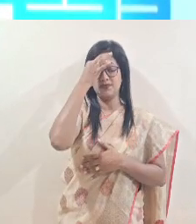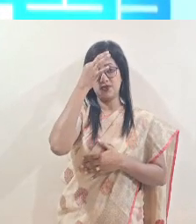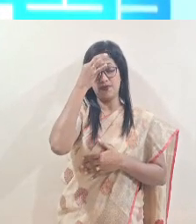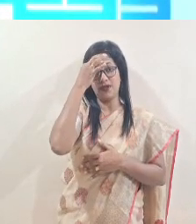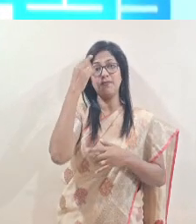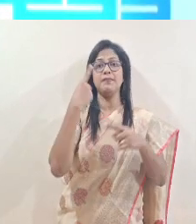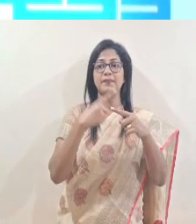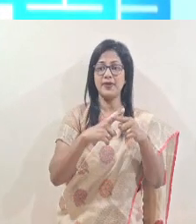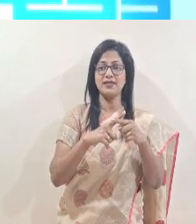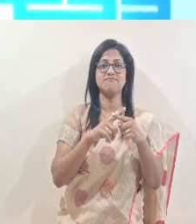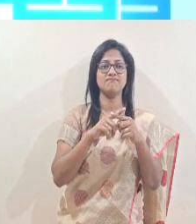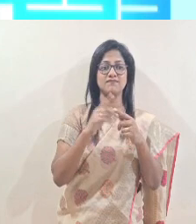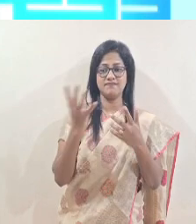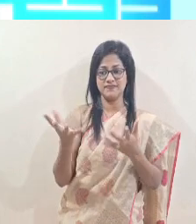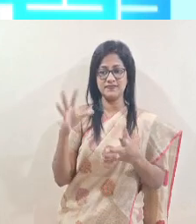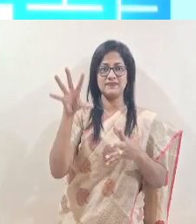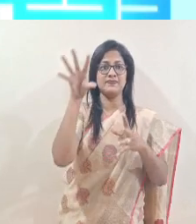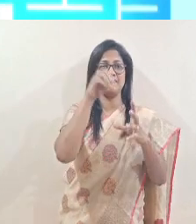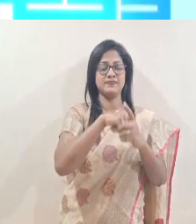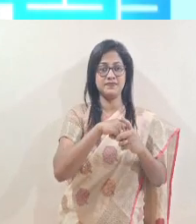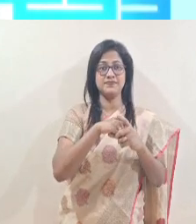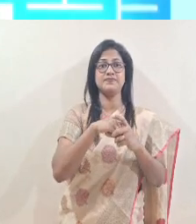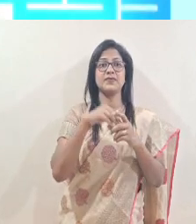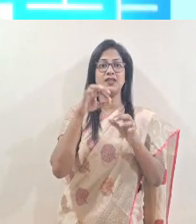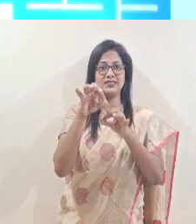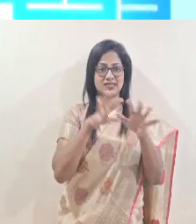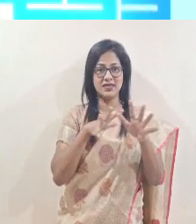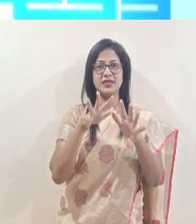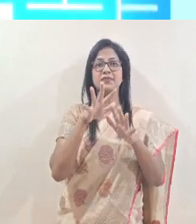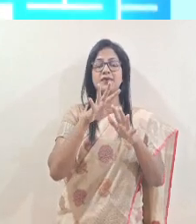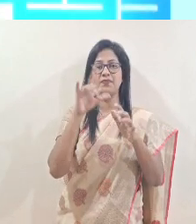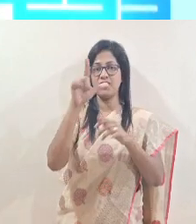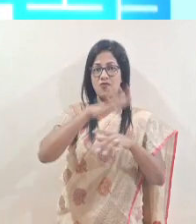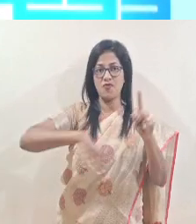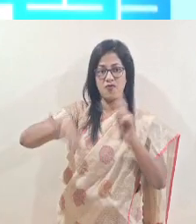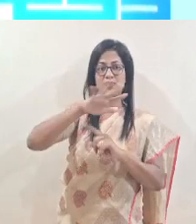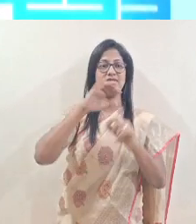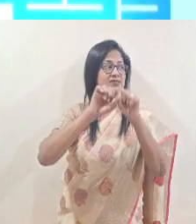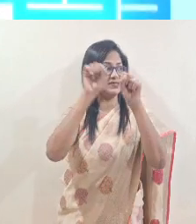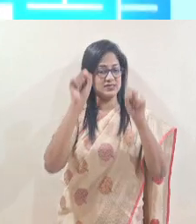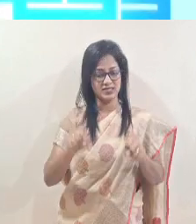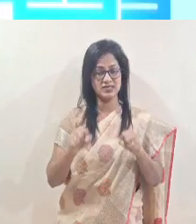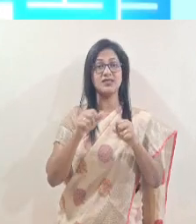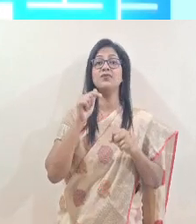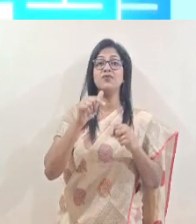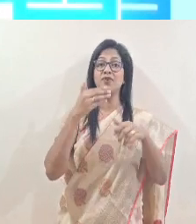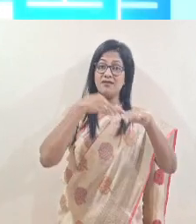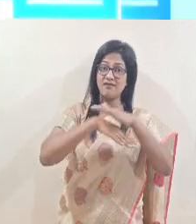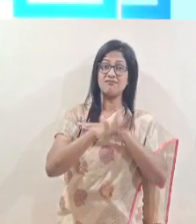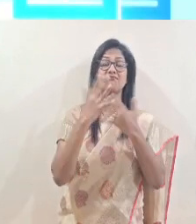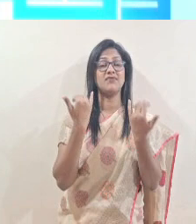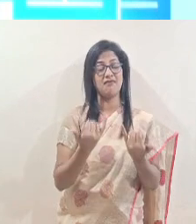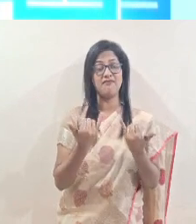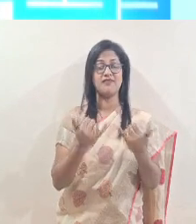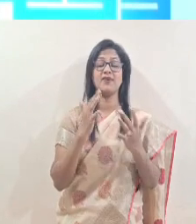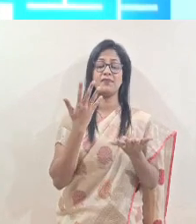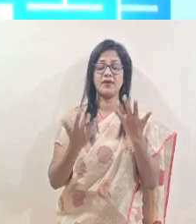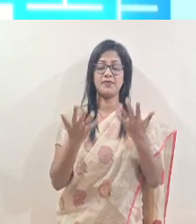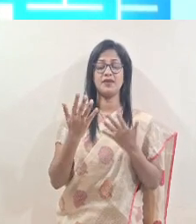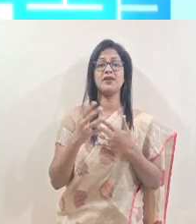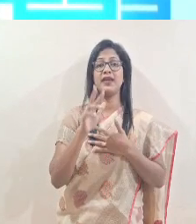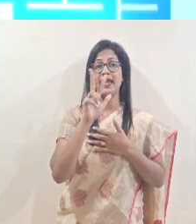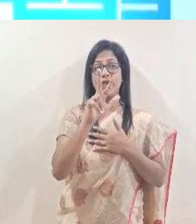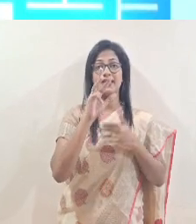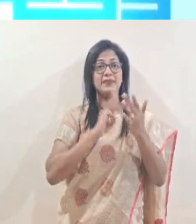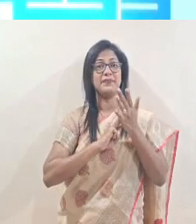the catchment of the suburban local system, which actually has a carrying capacity currently of around